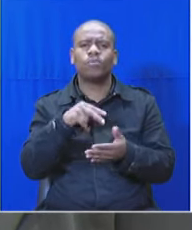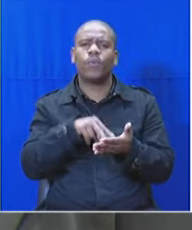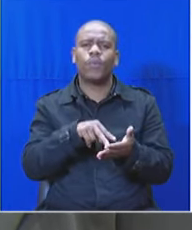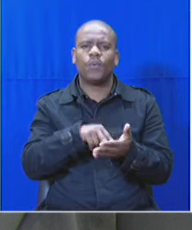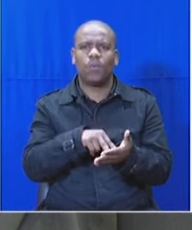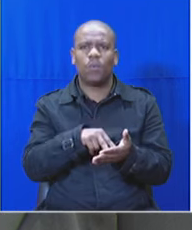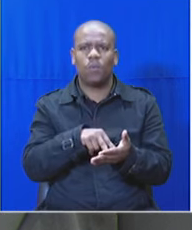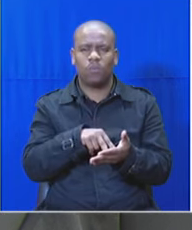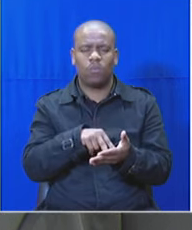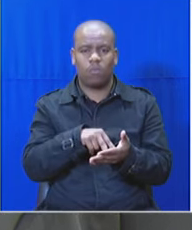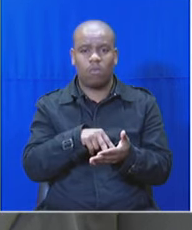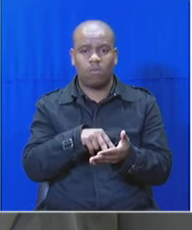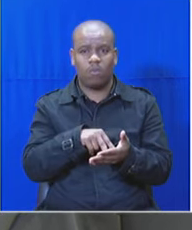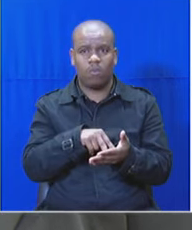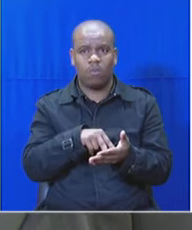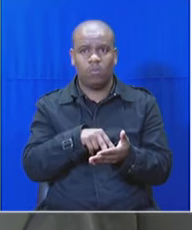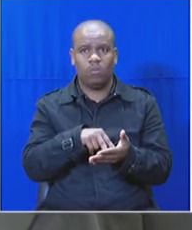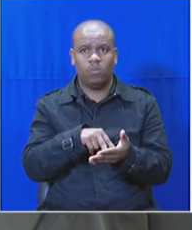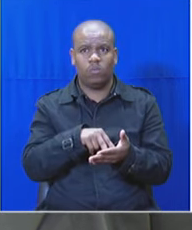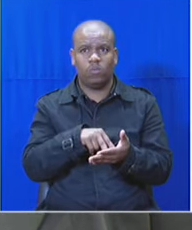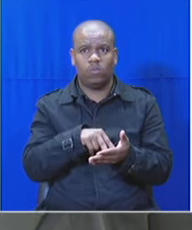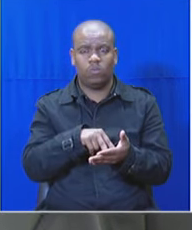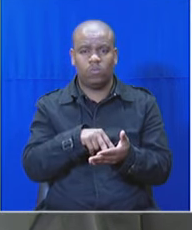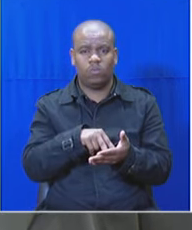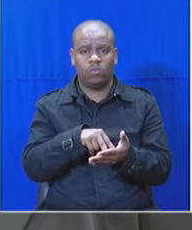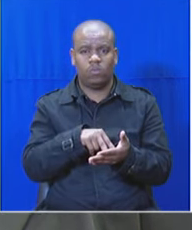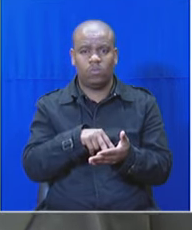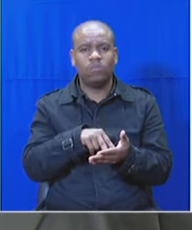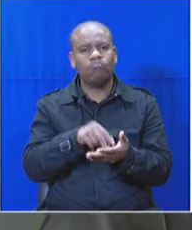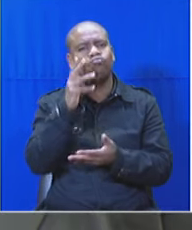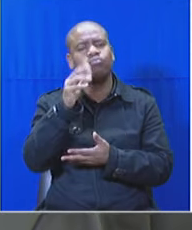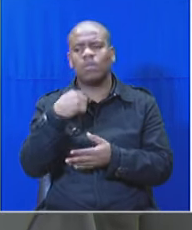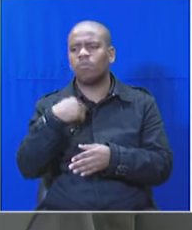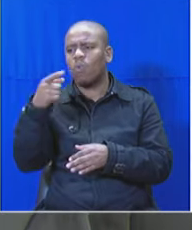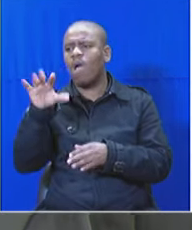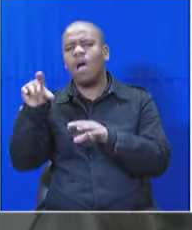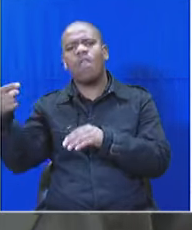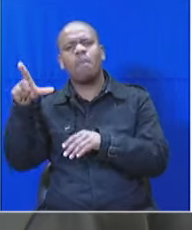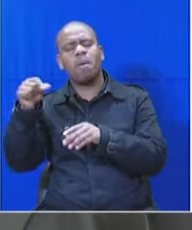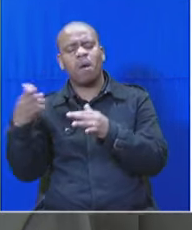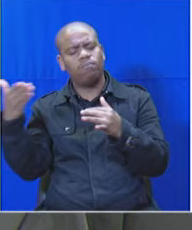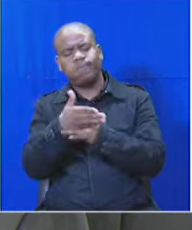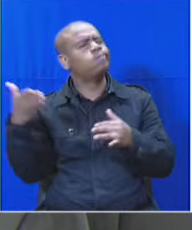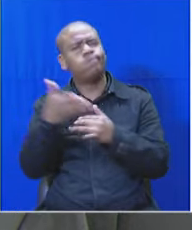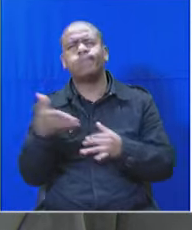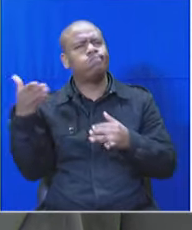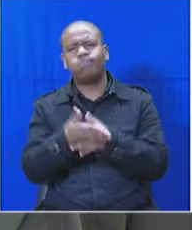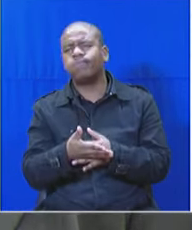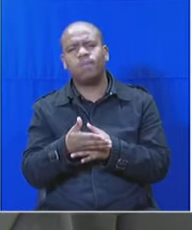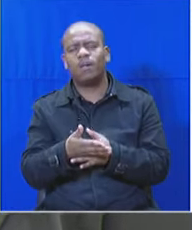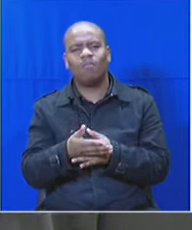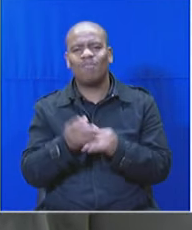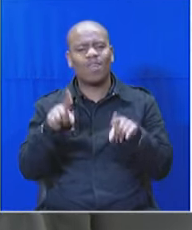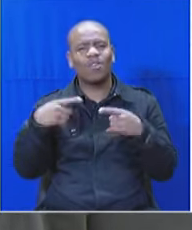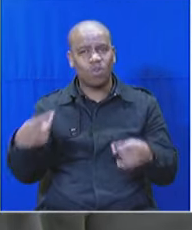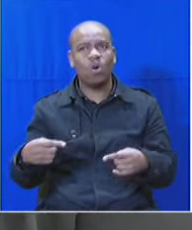call attention to a point of order or a question of privilege. I think, Chair, we are falling into that trap again of just standing up and say something without calling